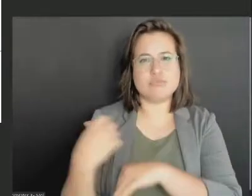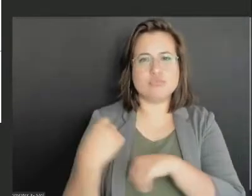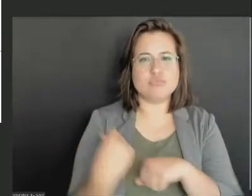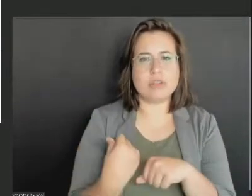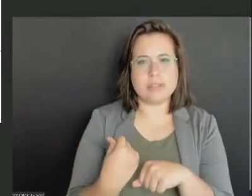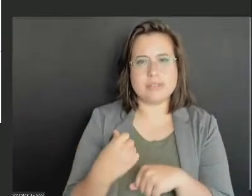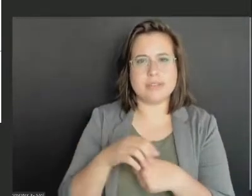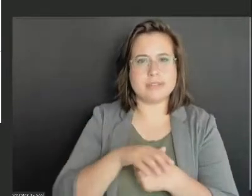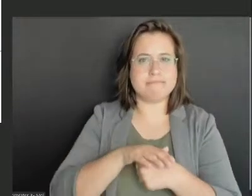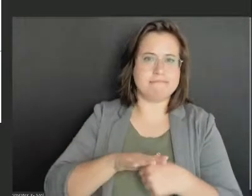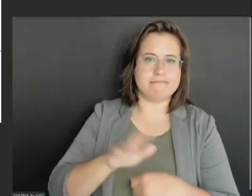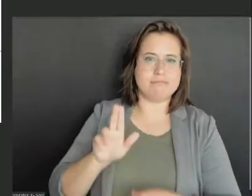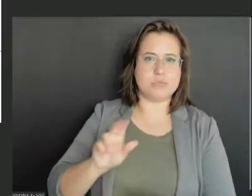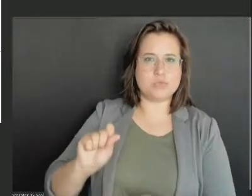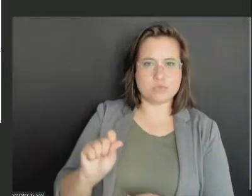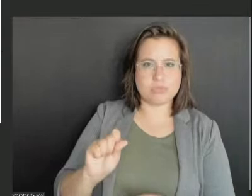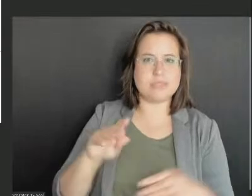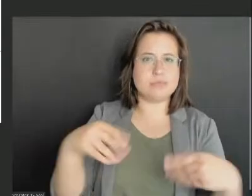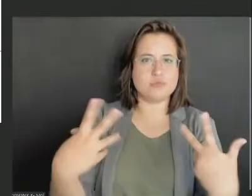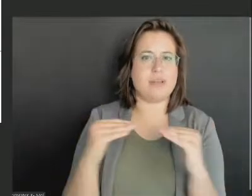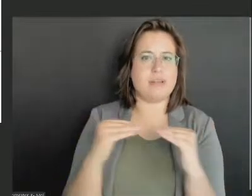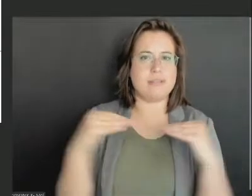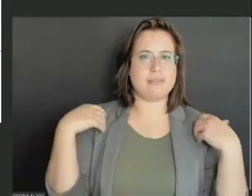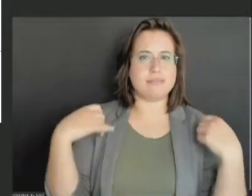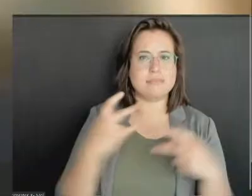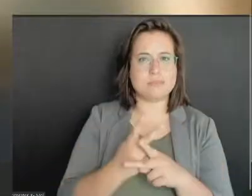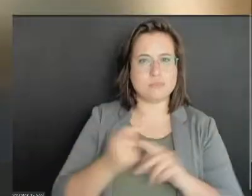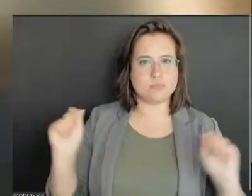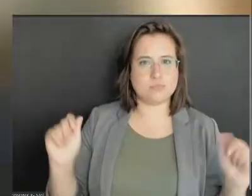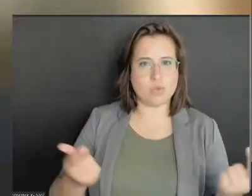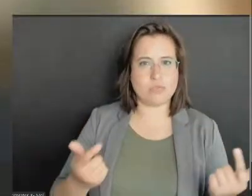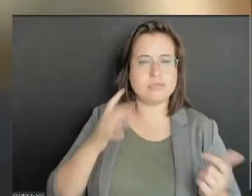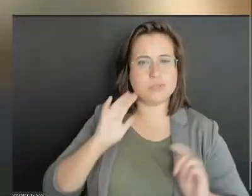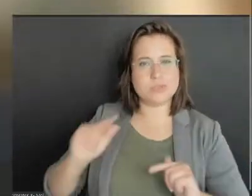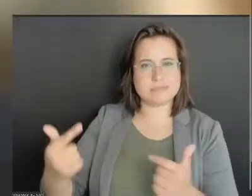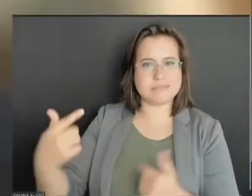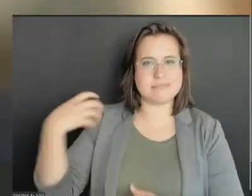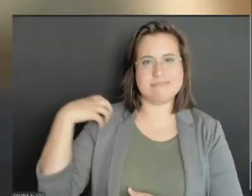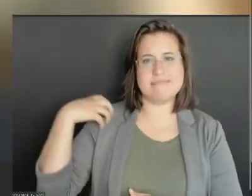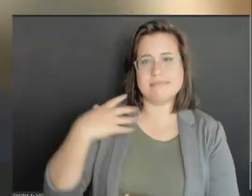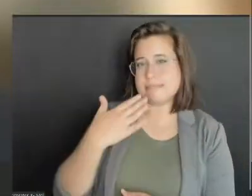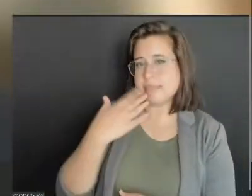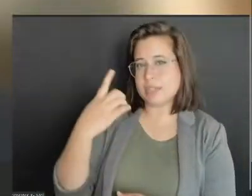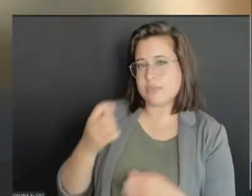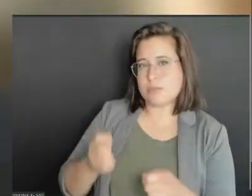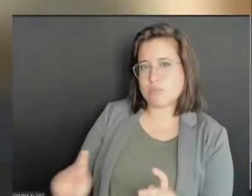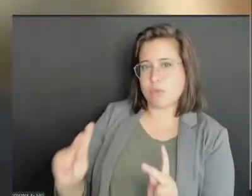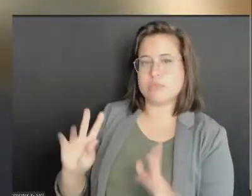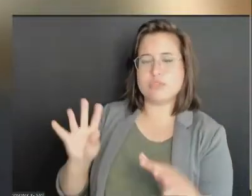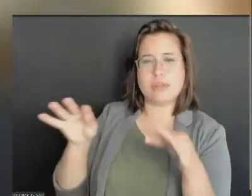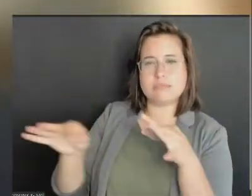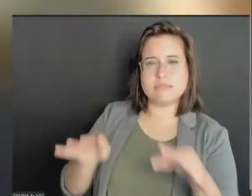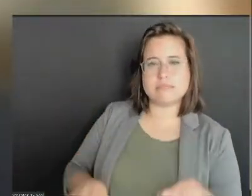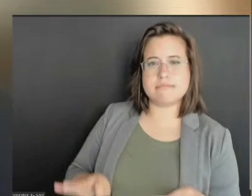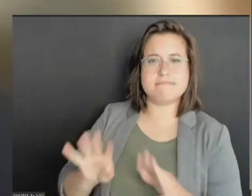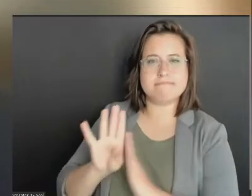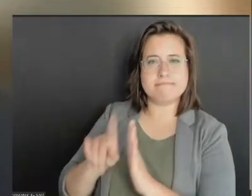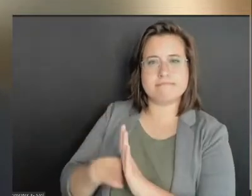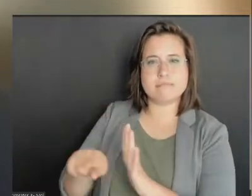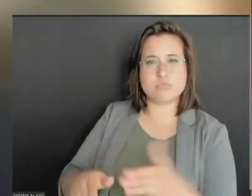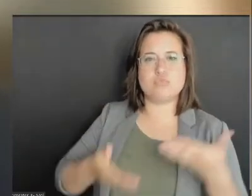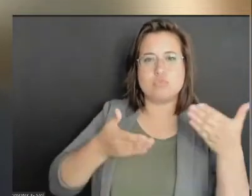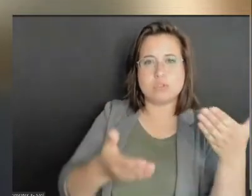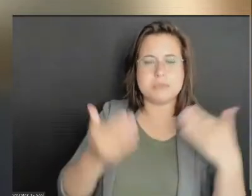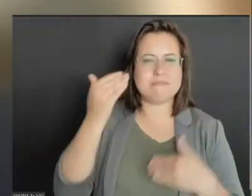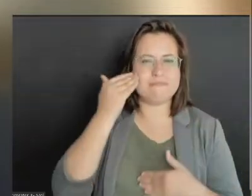all. So, Madam Chair, I will turn it back over to you, and thank you for the opportunity to give you background on these recommendations. And I know members